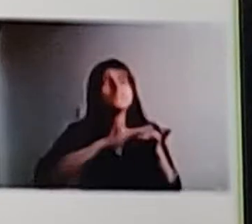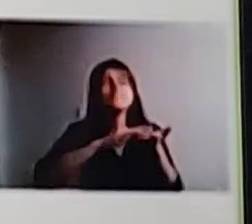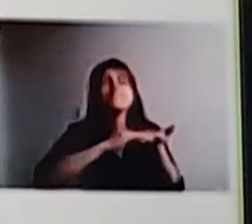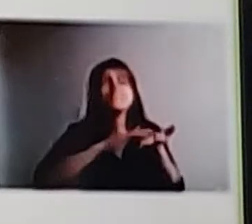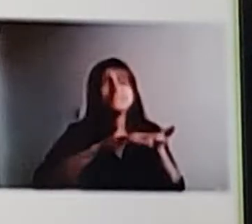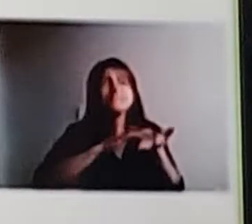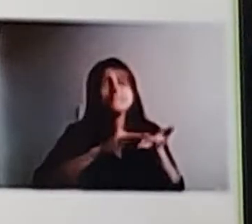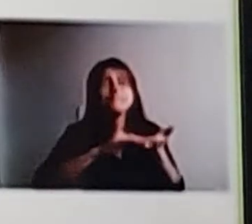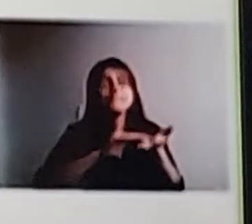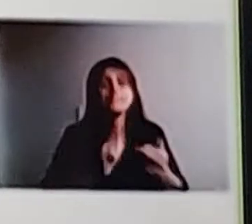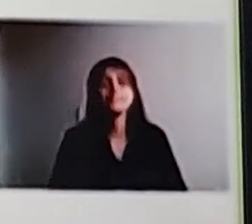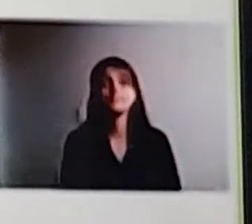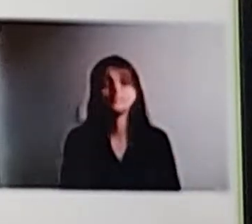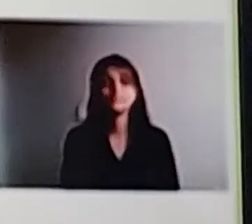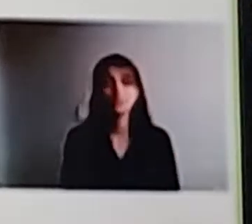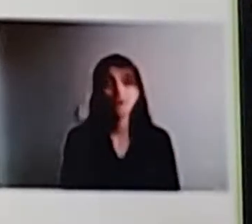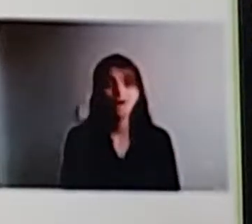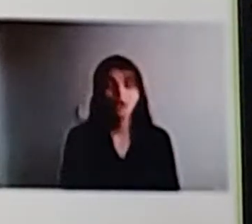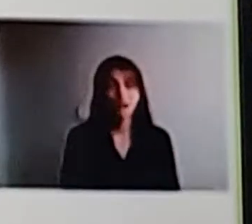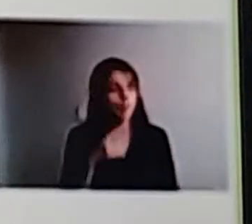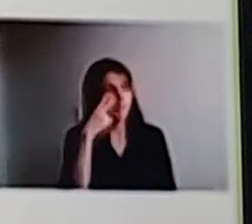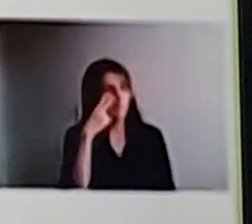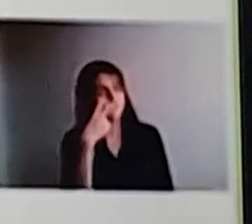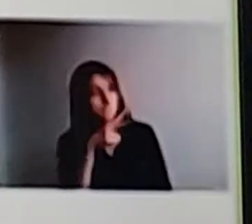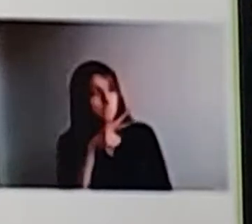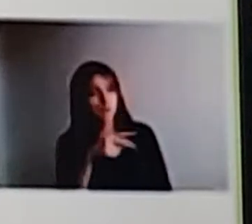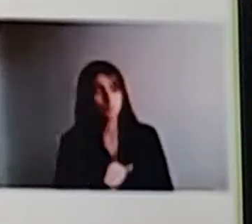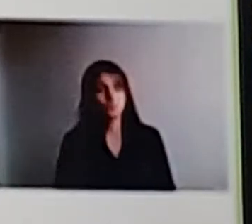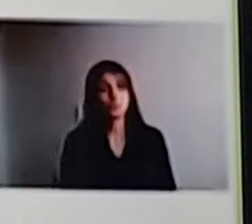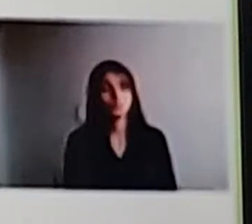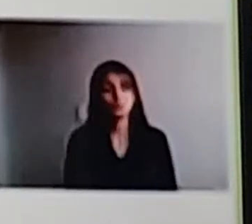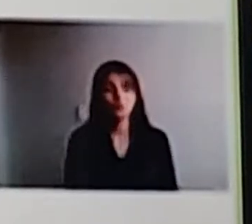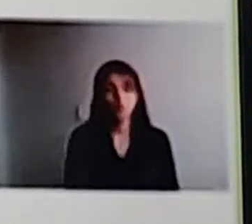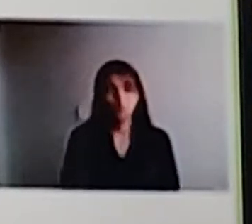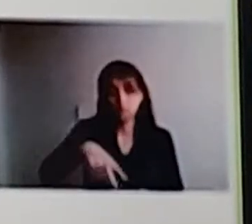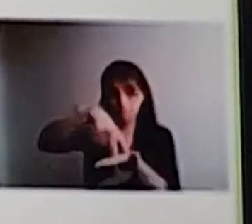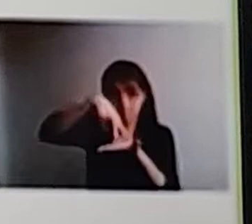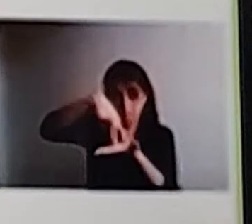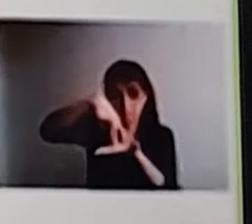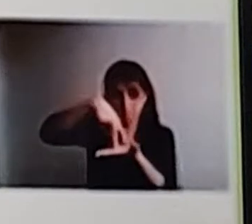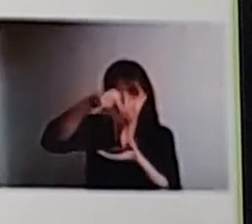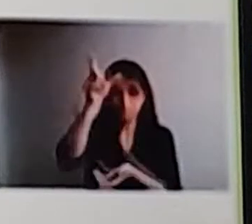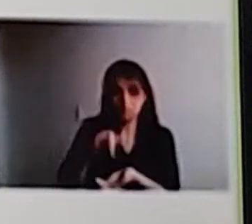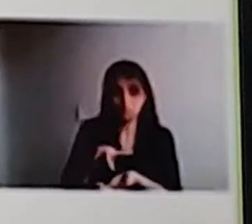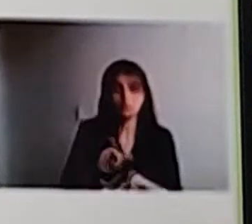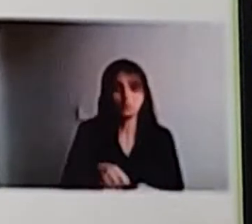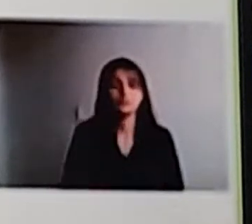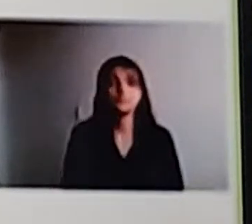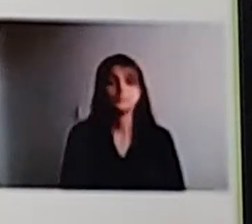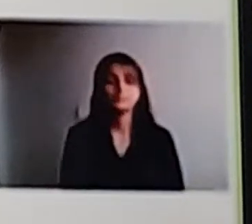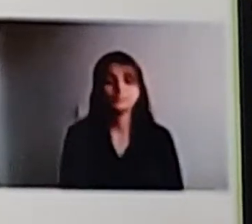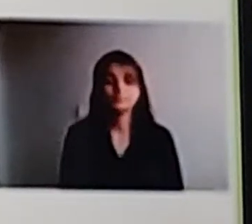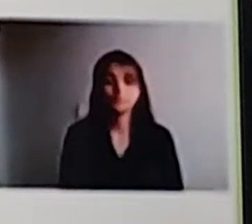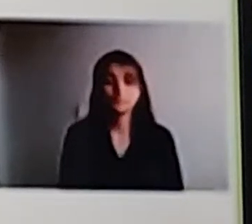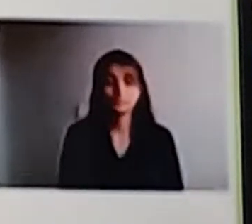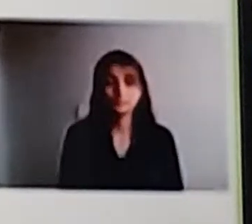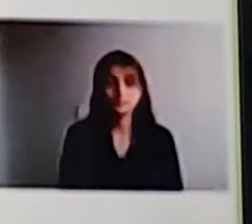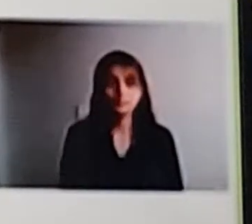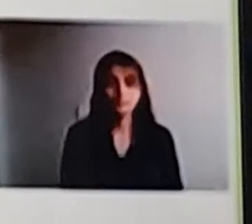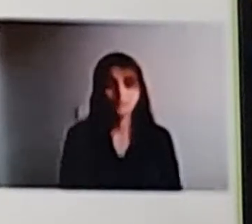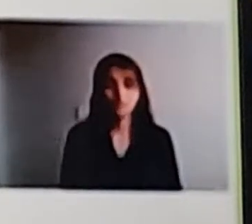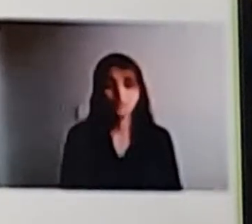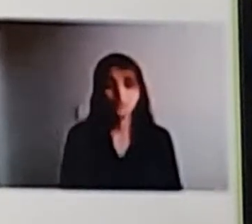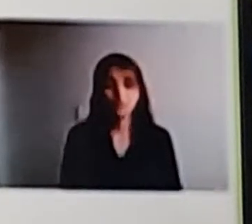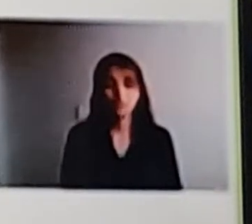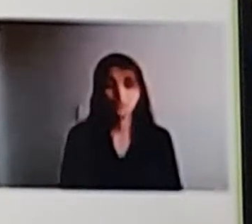bar, he can handle. And there is also a braille language in all the bottoms, they have a braille language, so this is